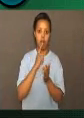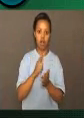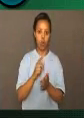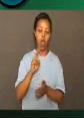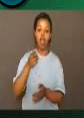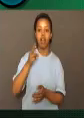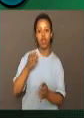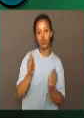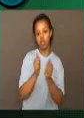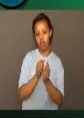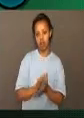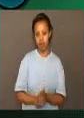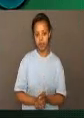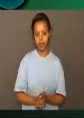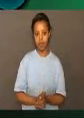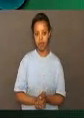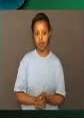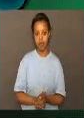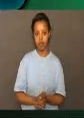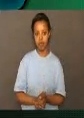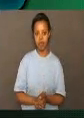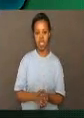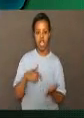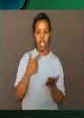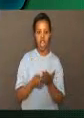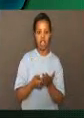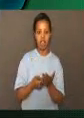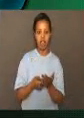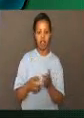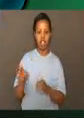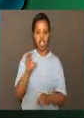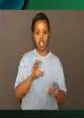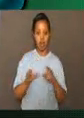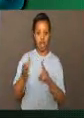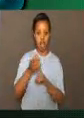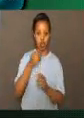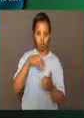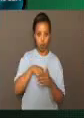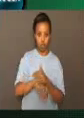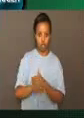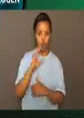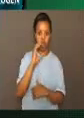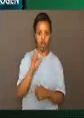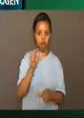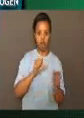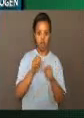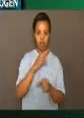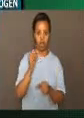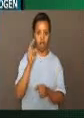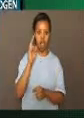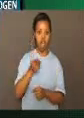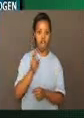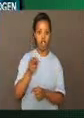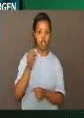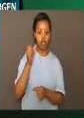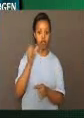atoms. A molecule composed of carbon atoms and